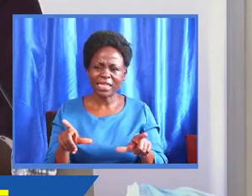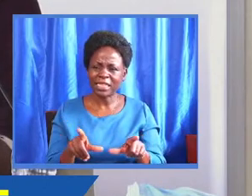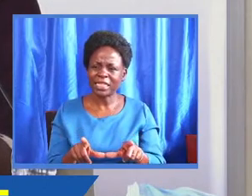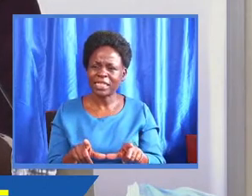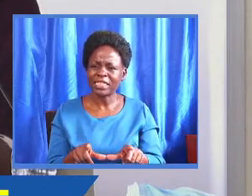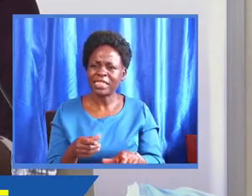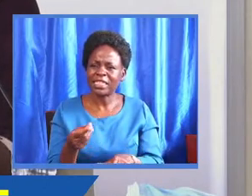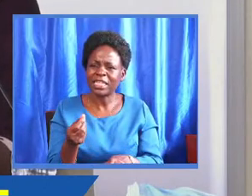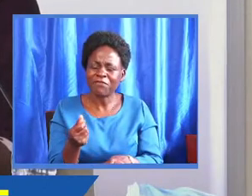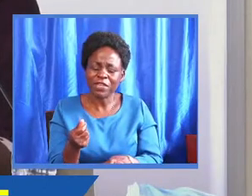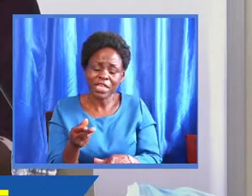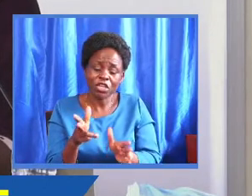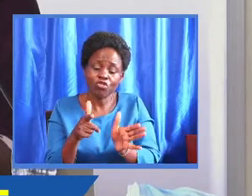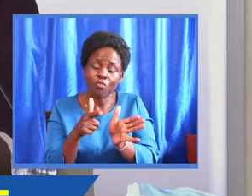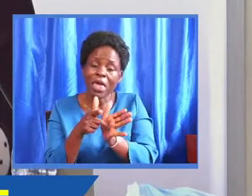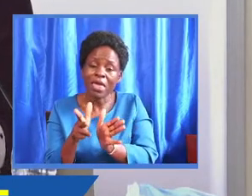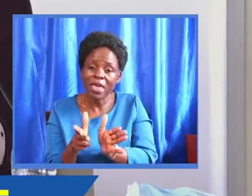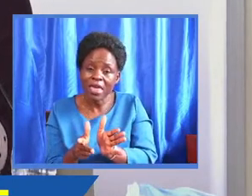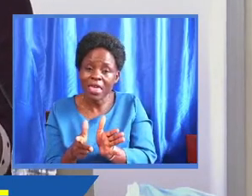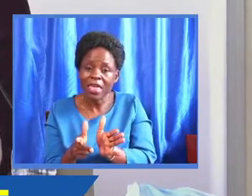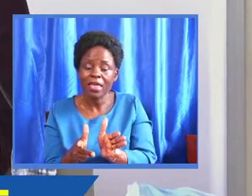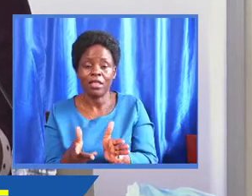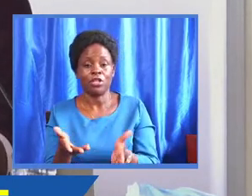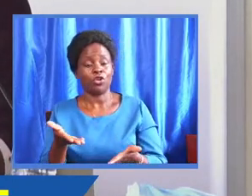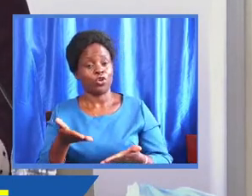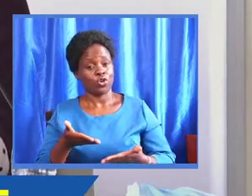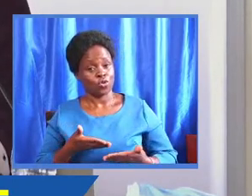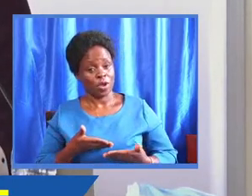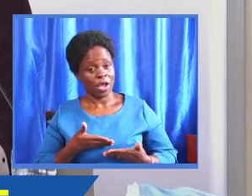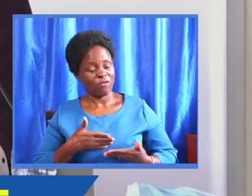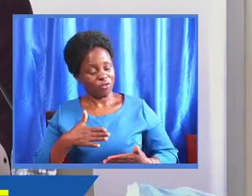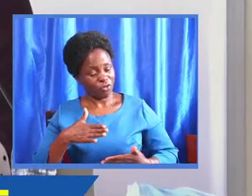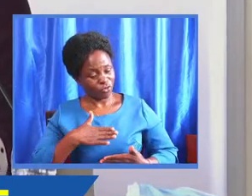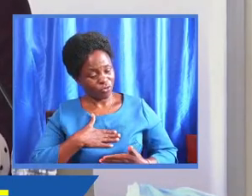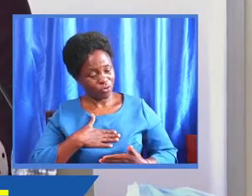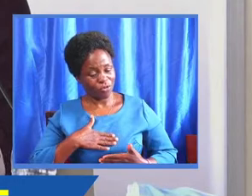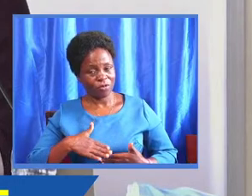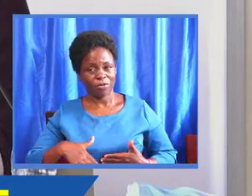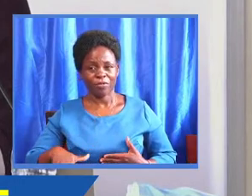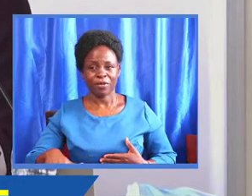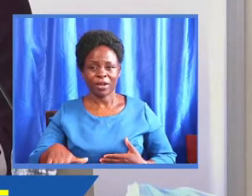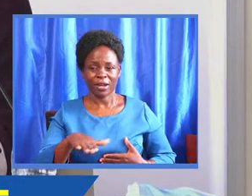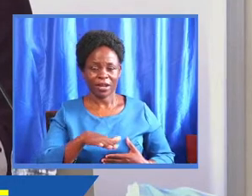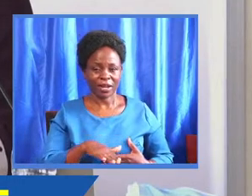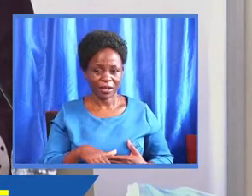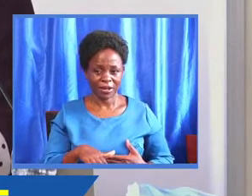is a fee you pay to have or to own that area or that property.